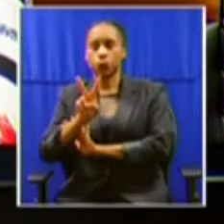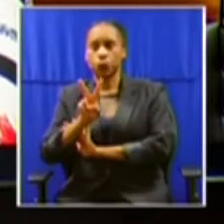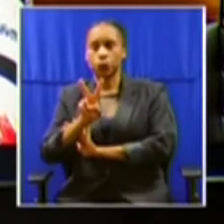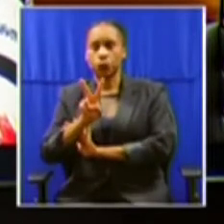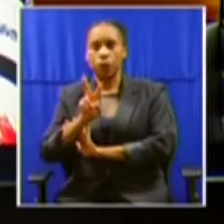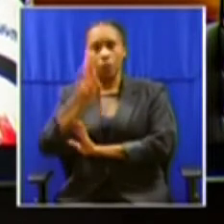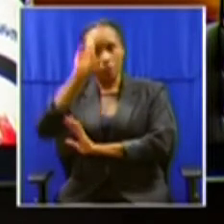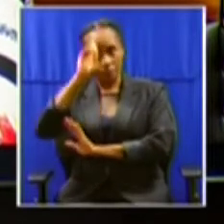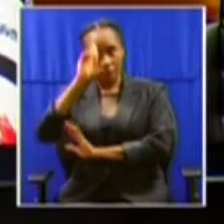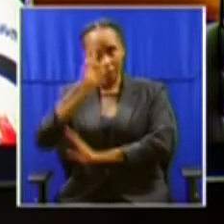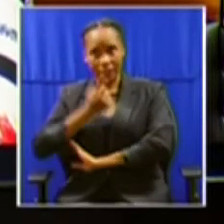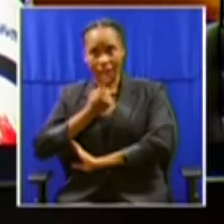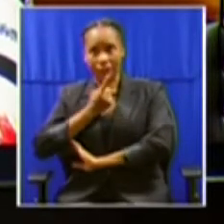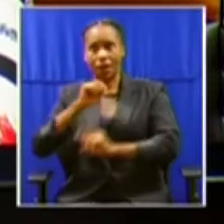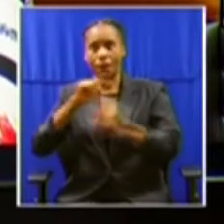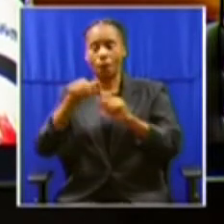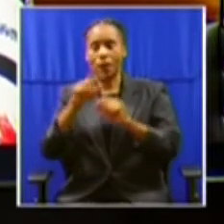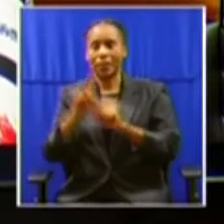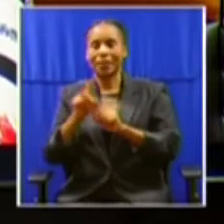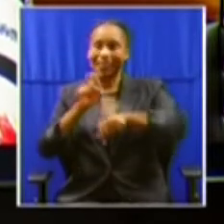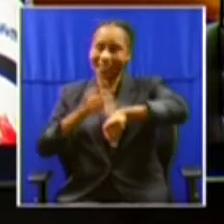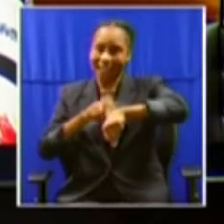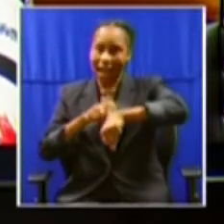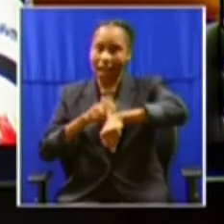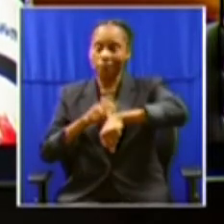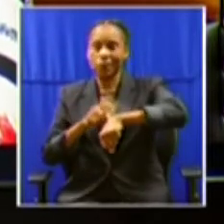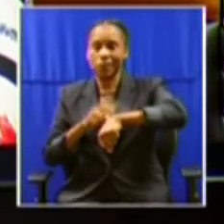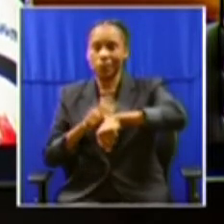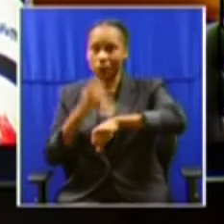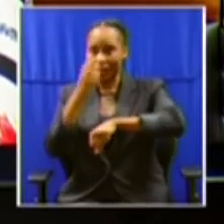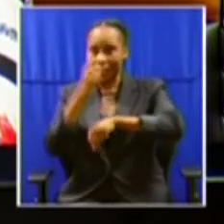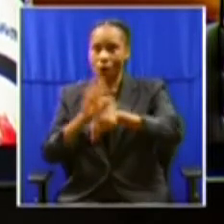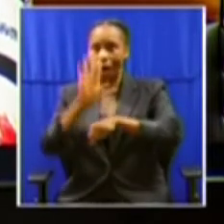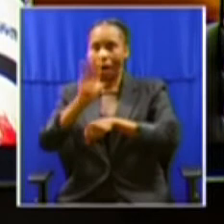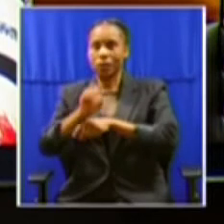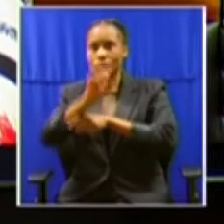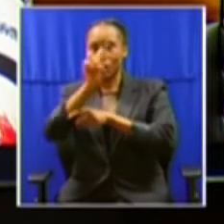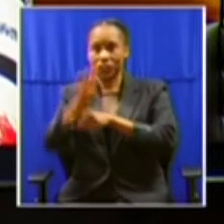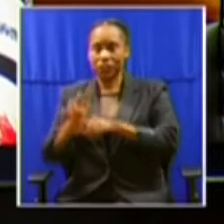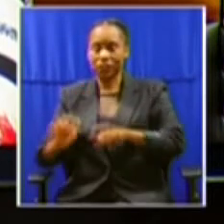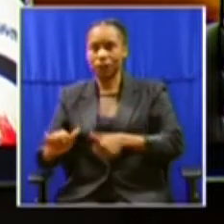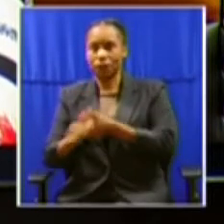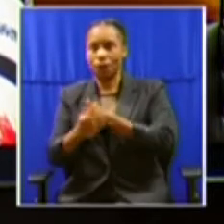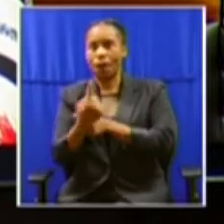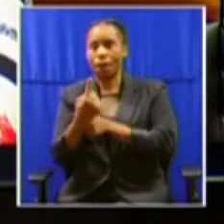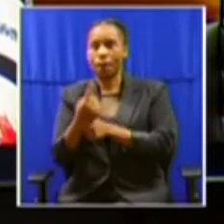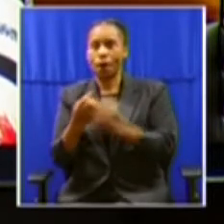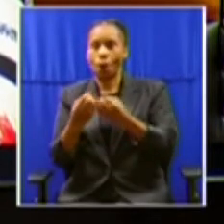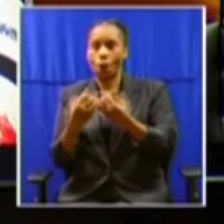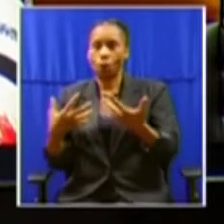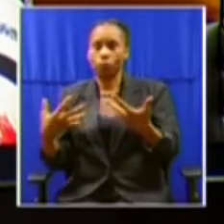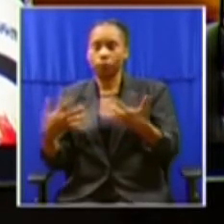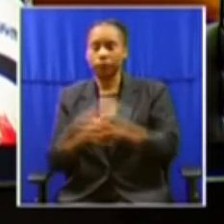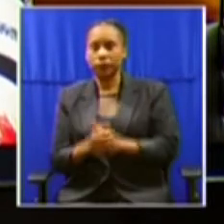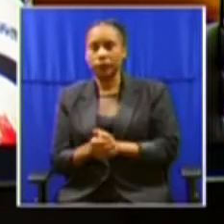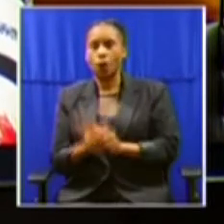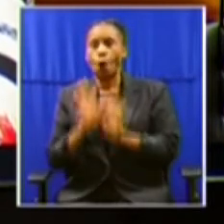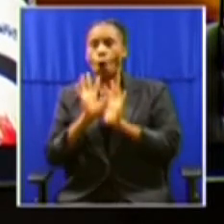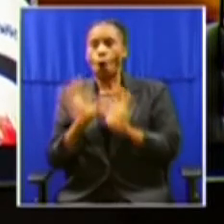remind yourselves about the times that you are supposed to ask a follow-up question. Only the